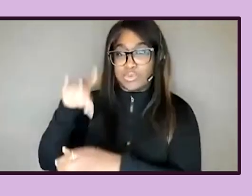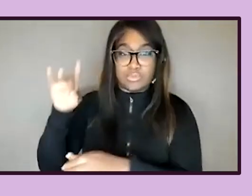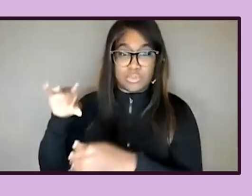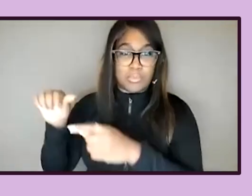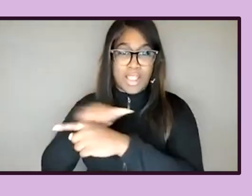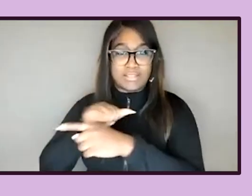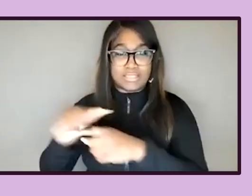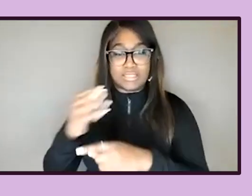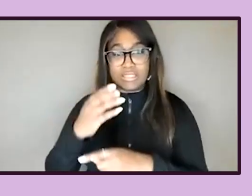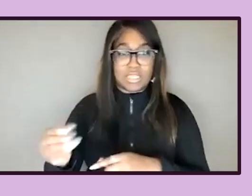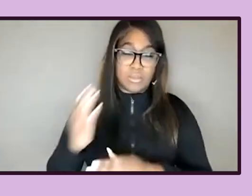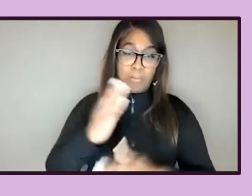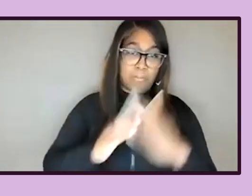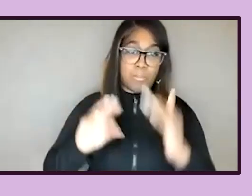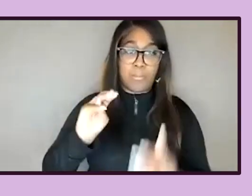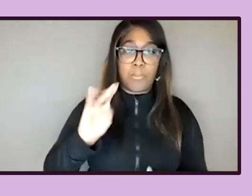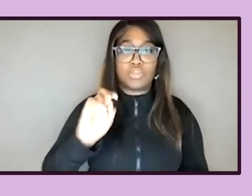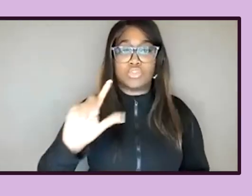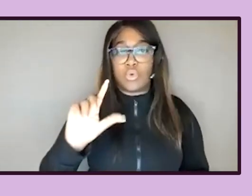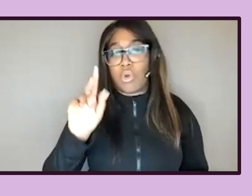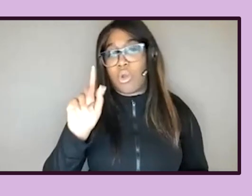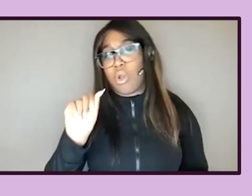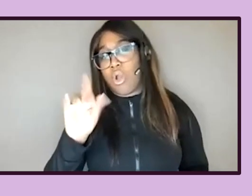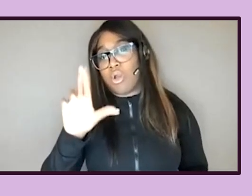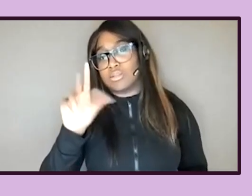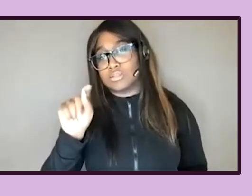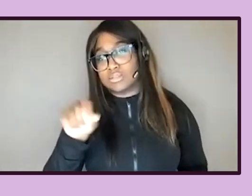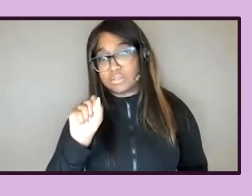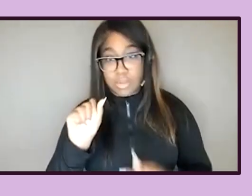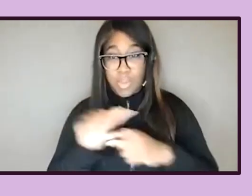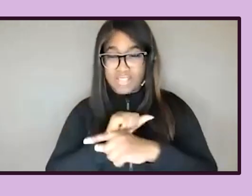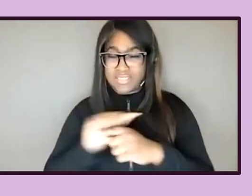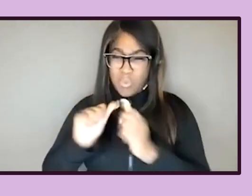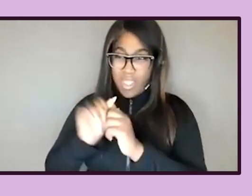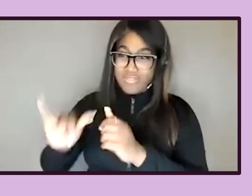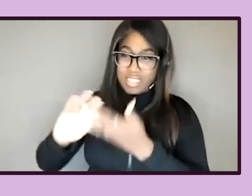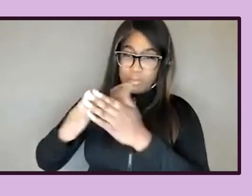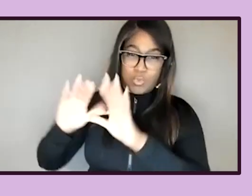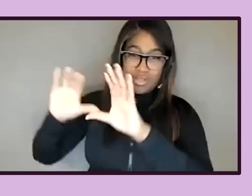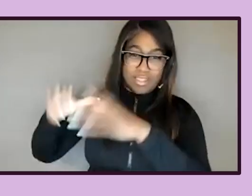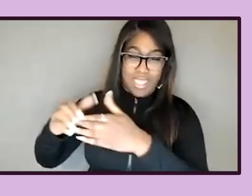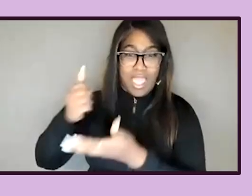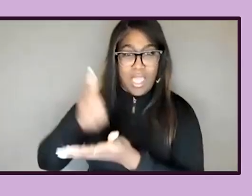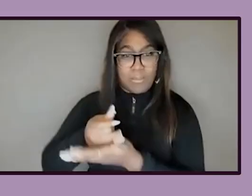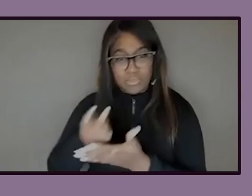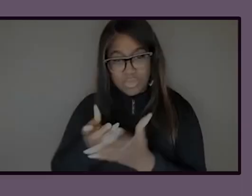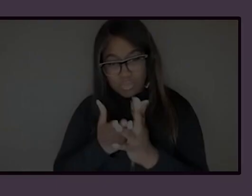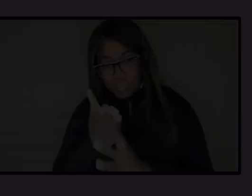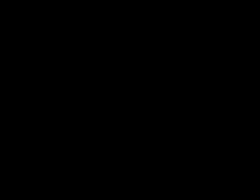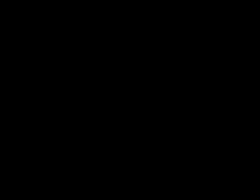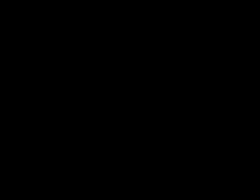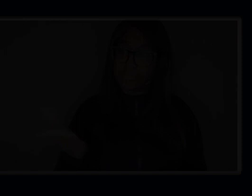arts practice. How is that community helping you move through these feelings of hopelessness?